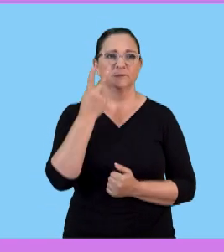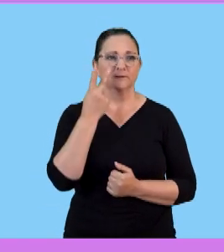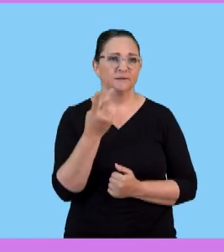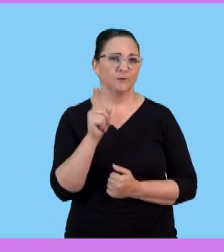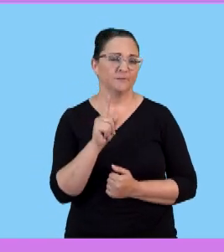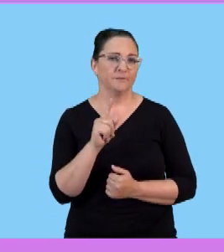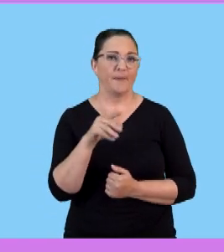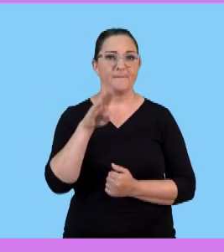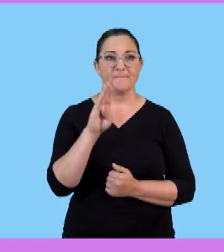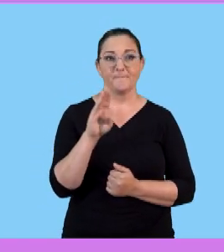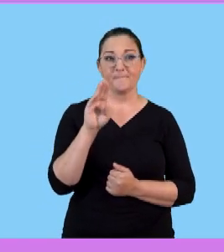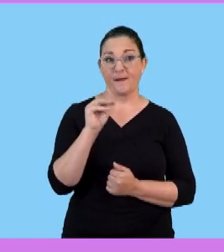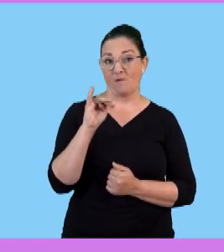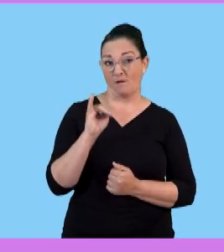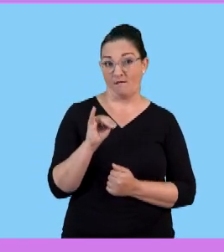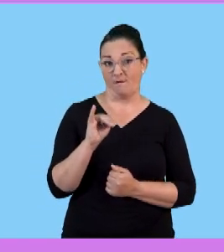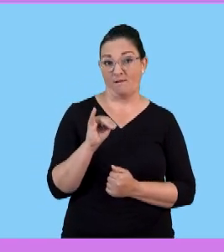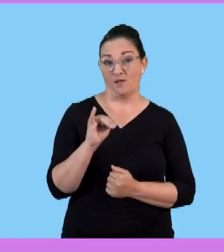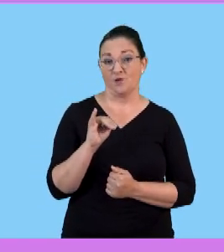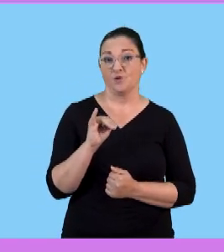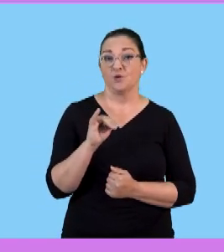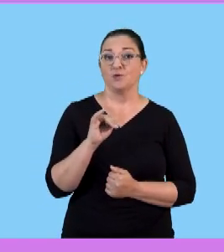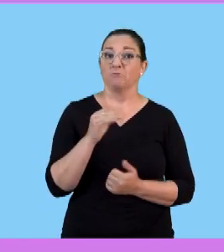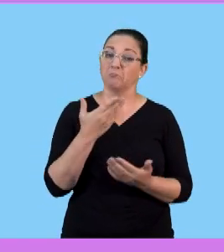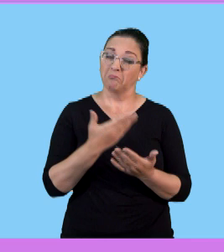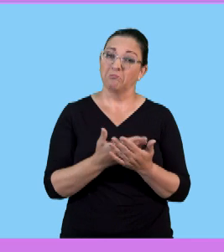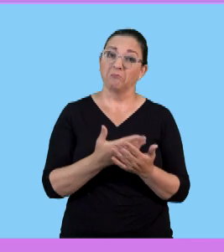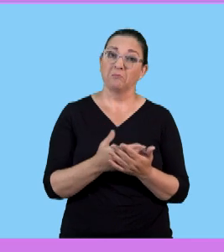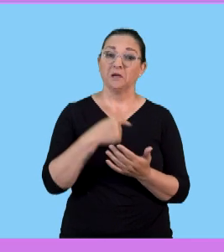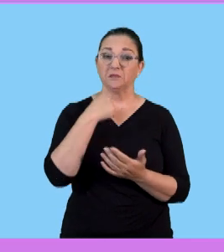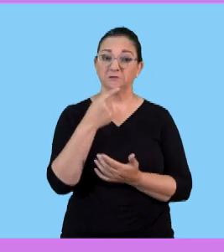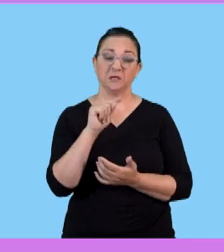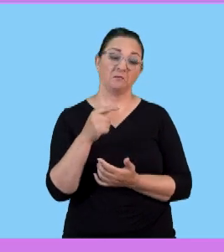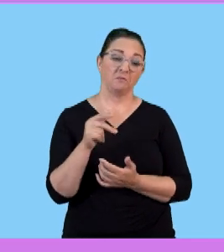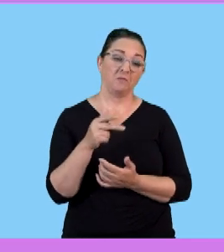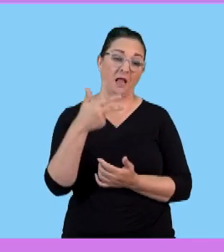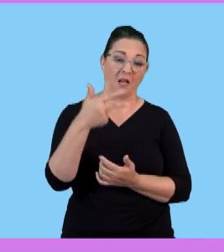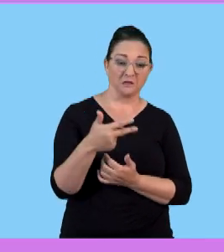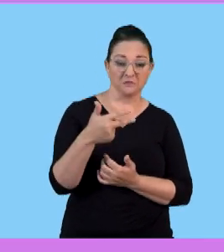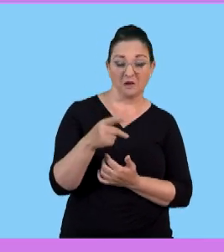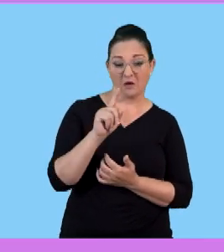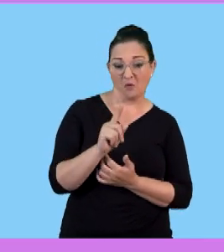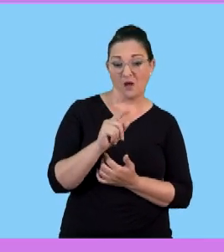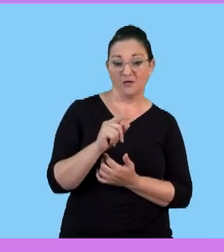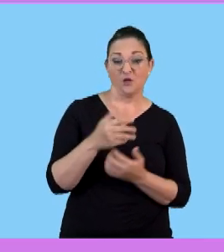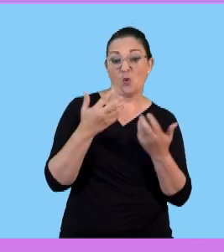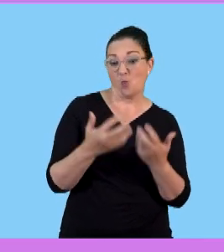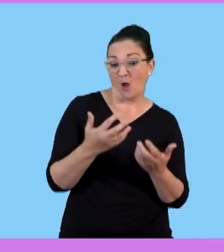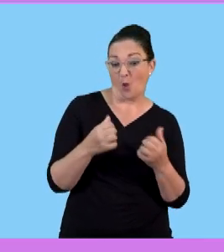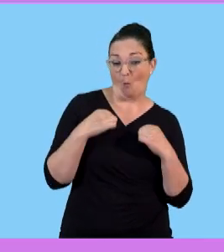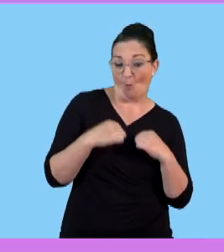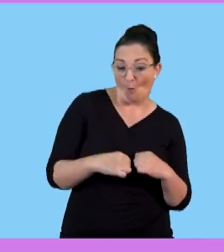is all about. It says here that the BMI can be used to classify a person's weight status